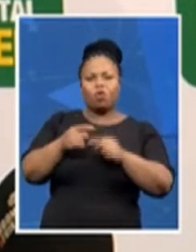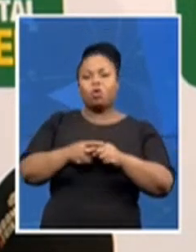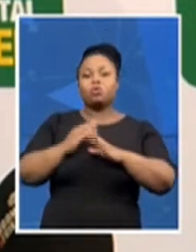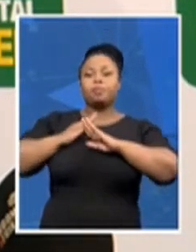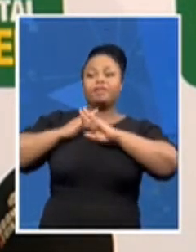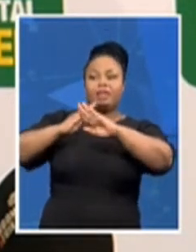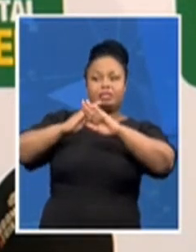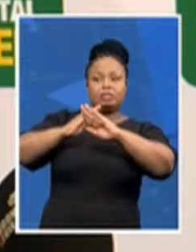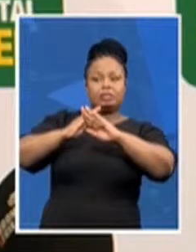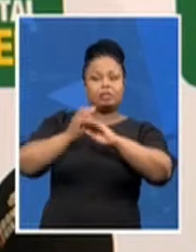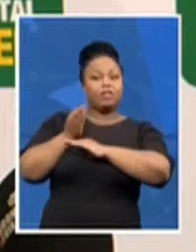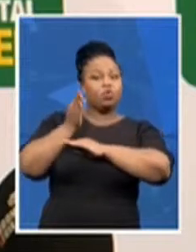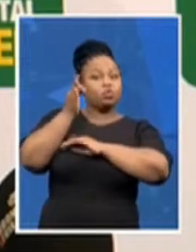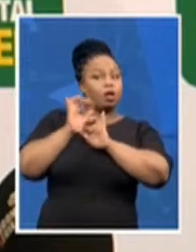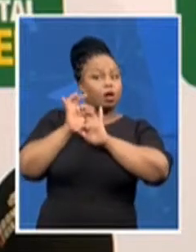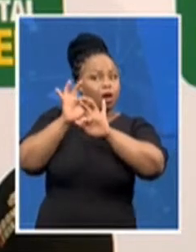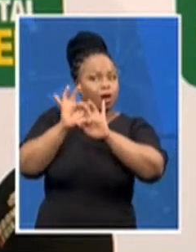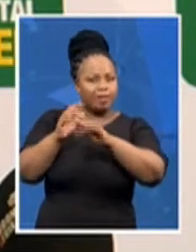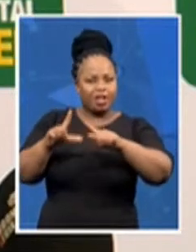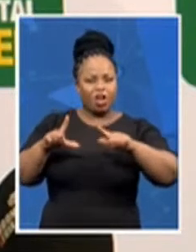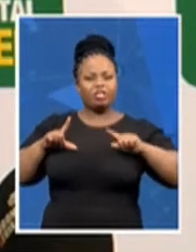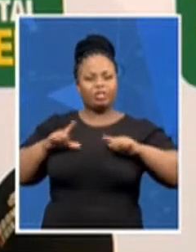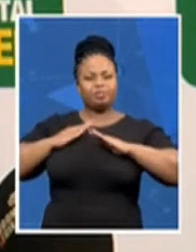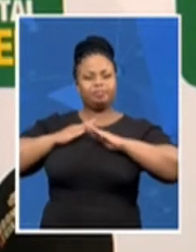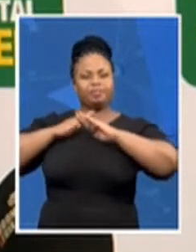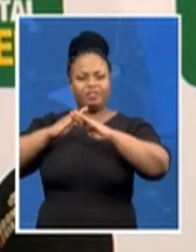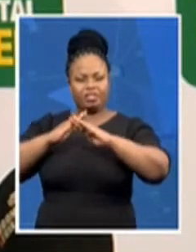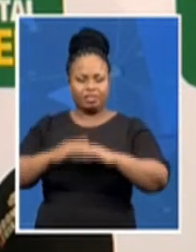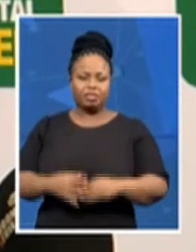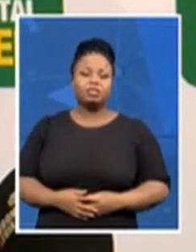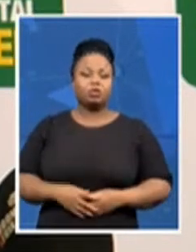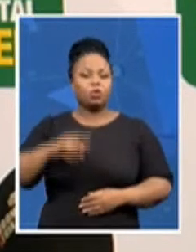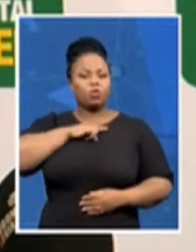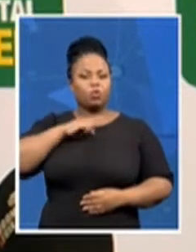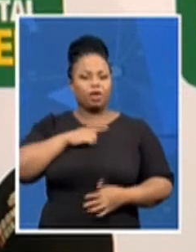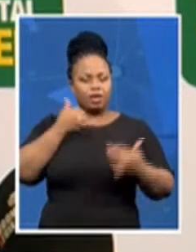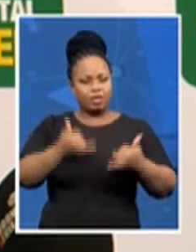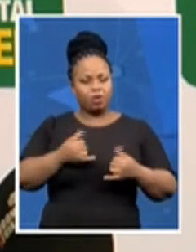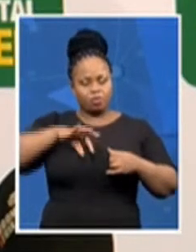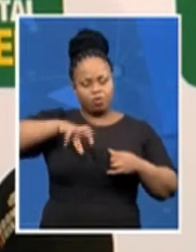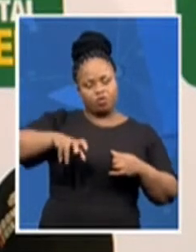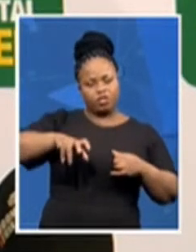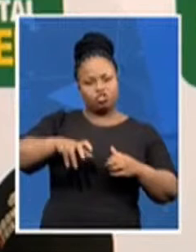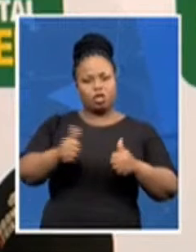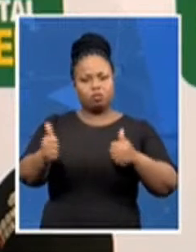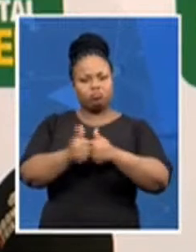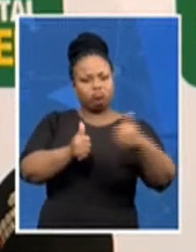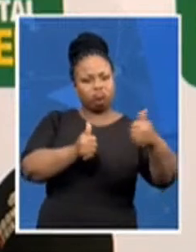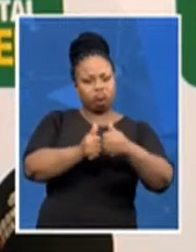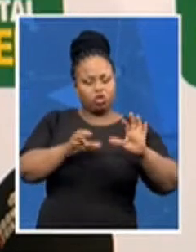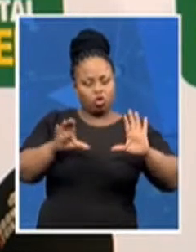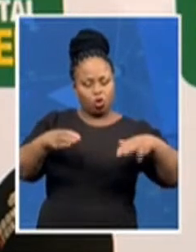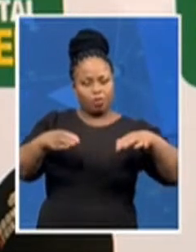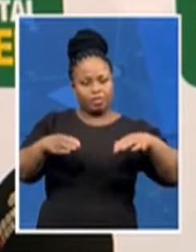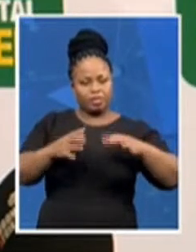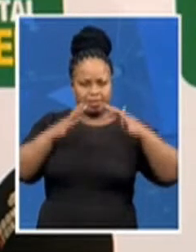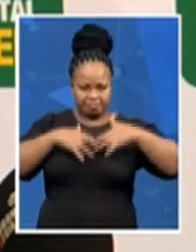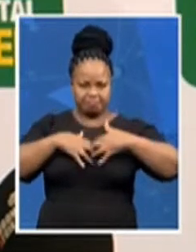regard, the Provincial Joint Operations Committee have been activated to monitor, coordinate, and